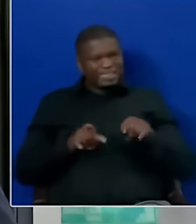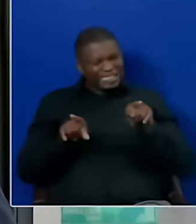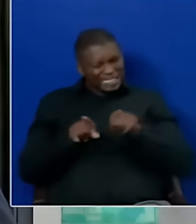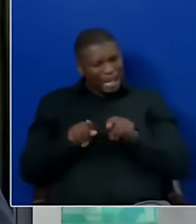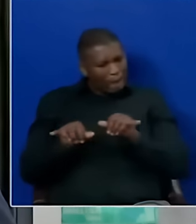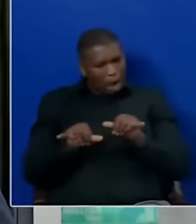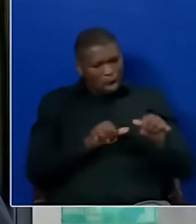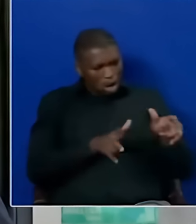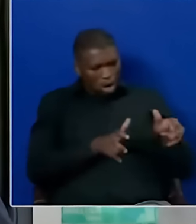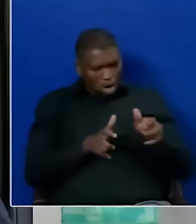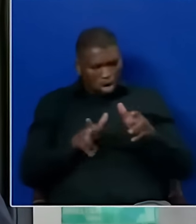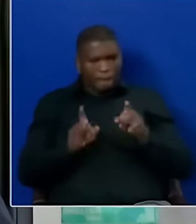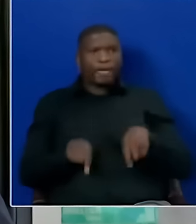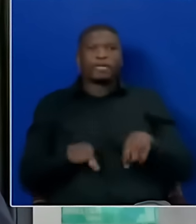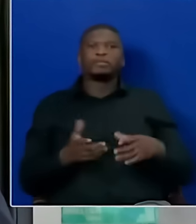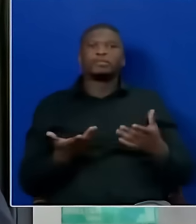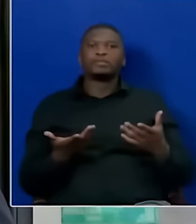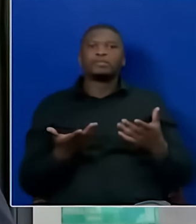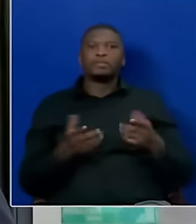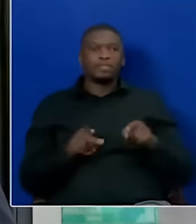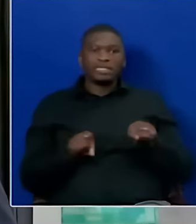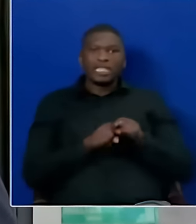inter alia, as you see it on the package.